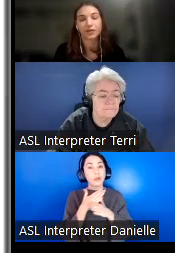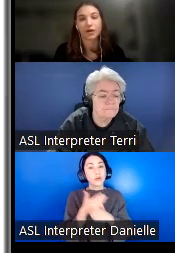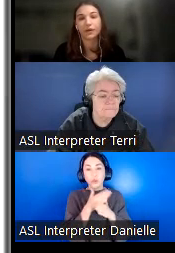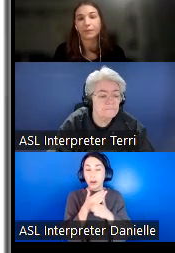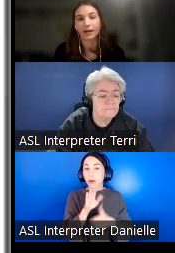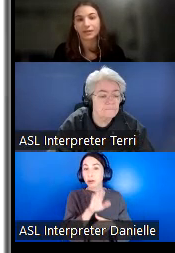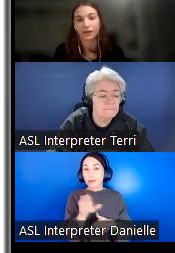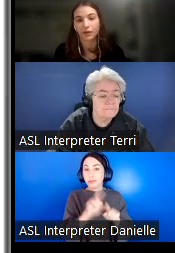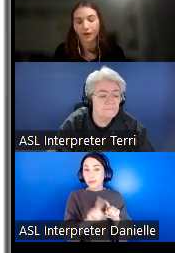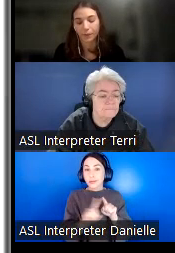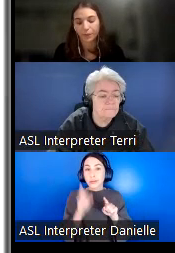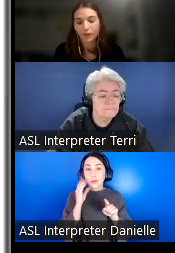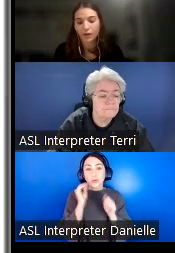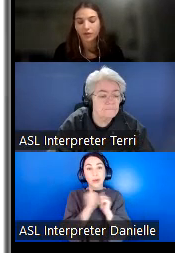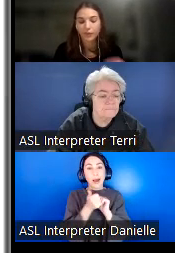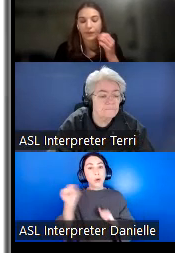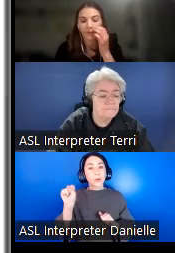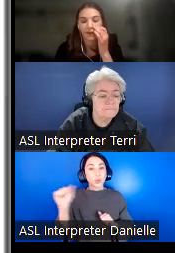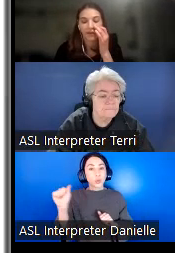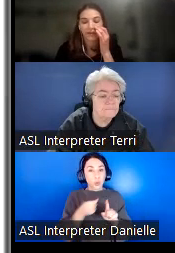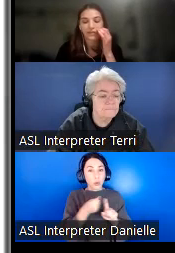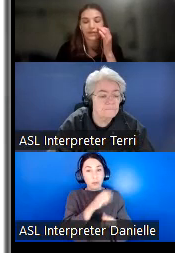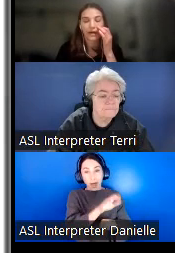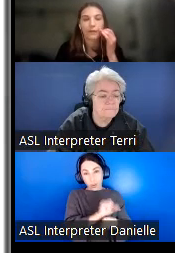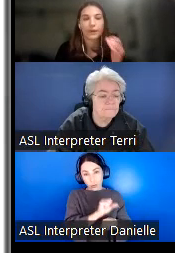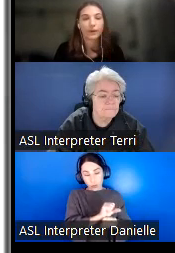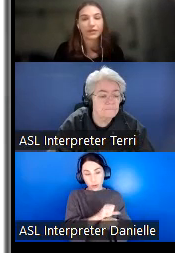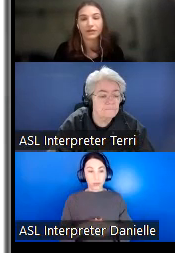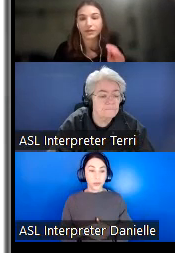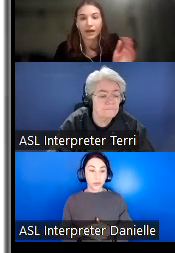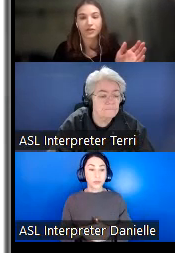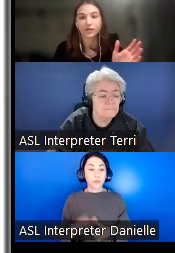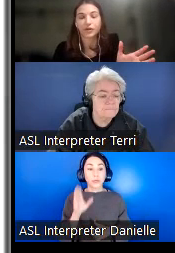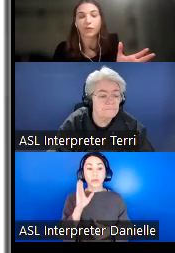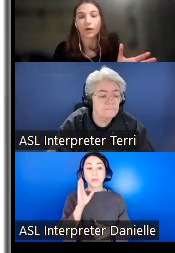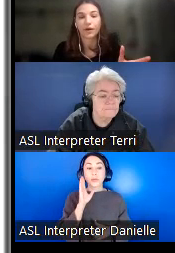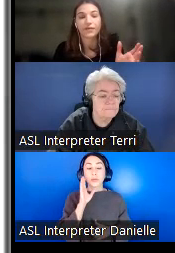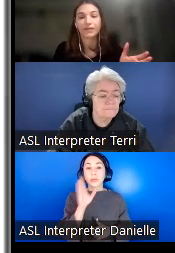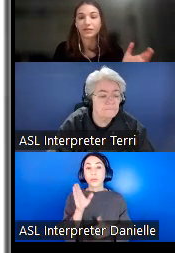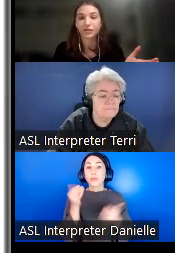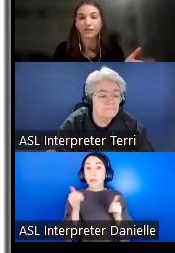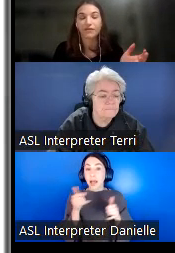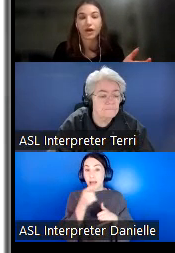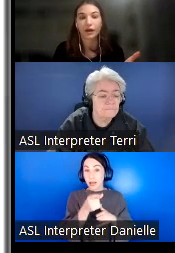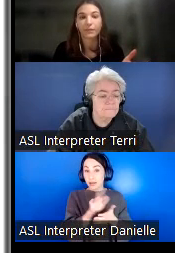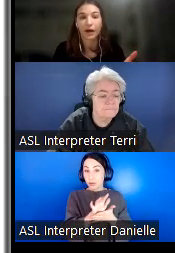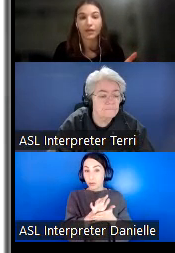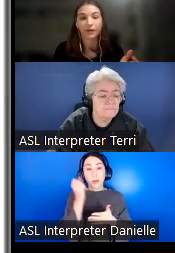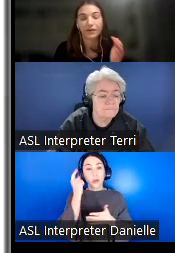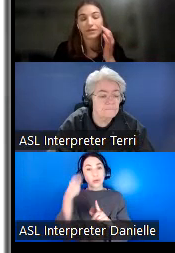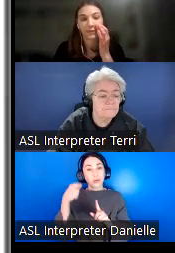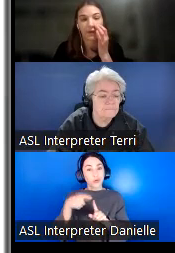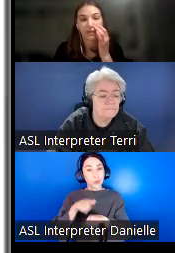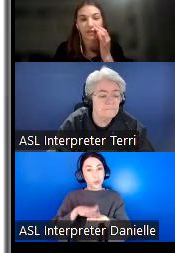with how sexual assault impacted their career. So we're going to play this. I want to give another extra trigger warning that these are survivors talking